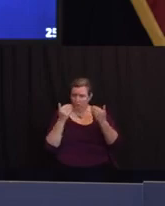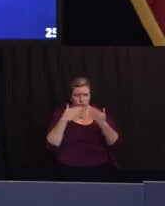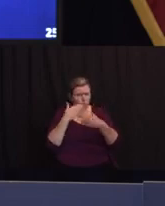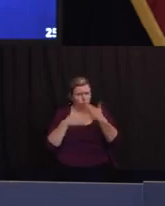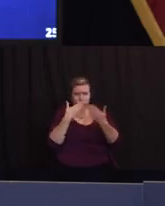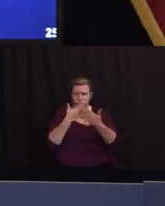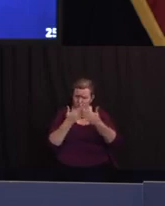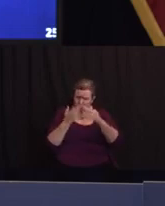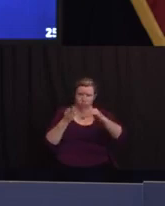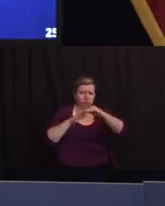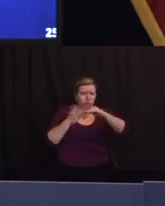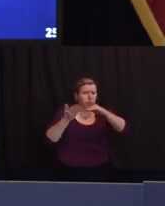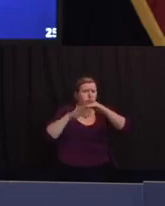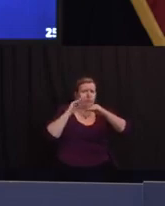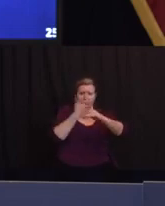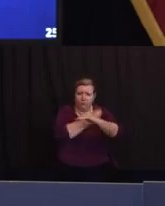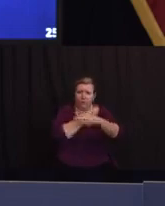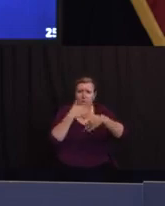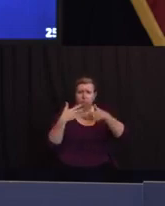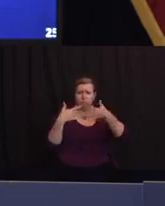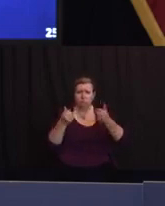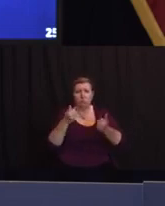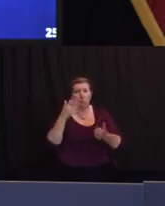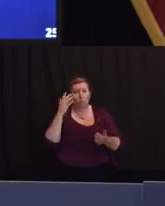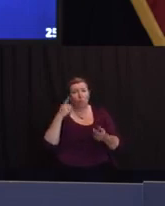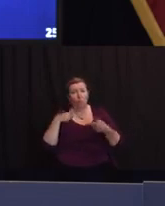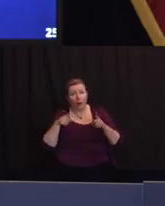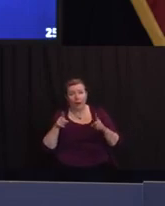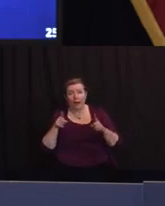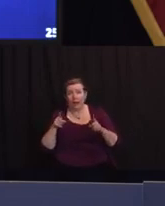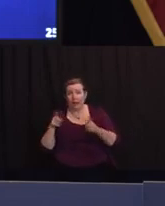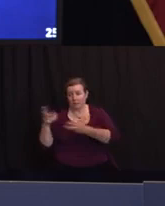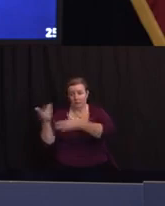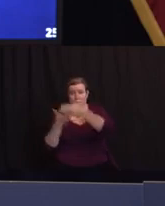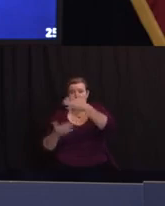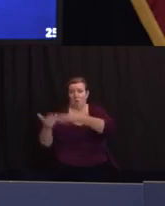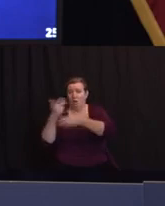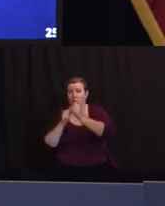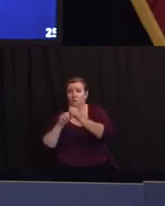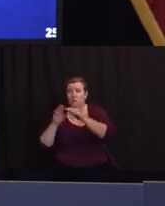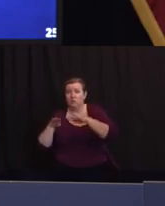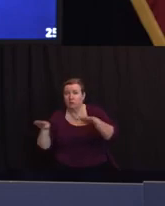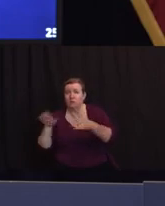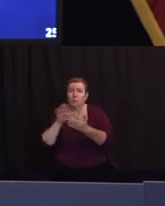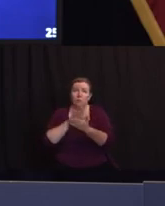12, whether it's in summer camps or in the fall when they go back to school.